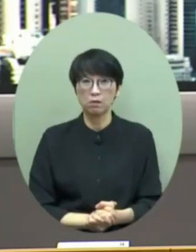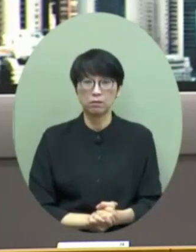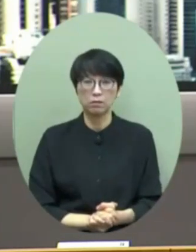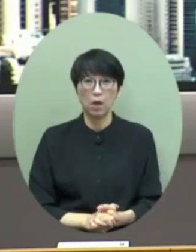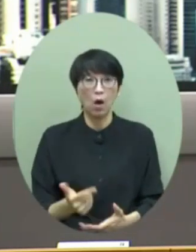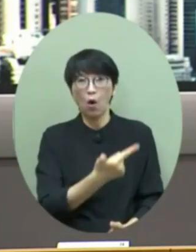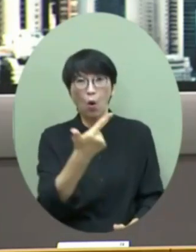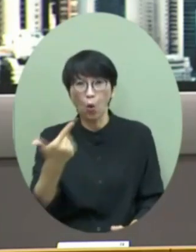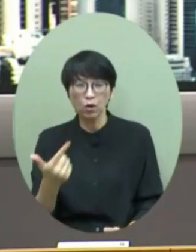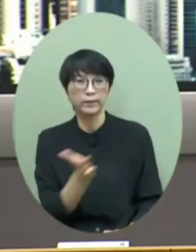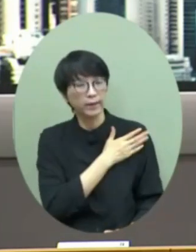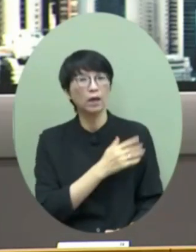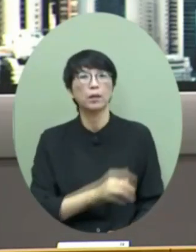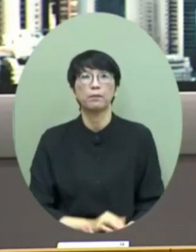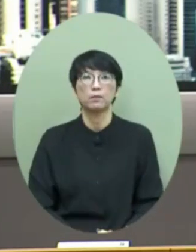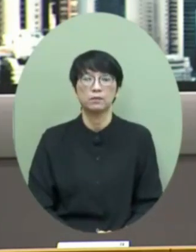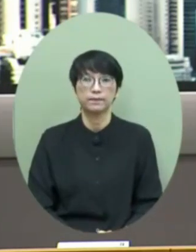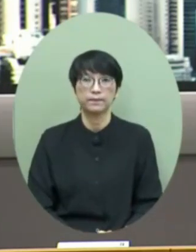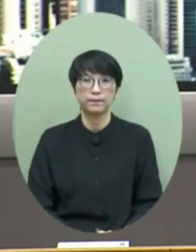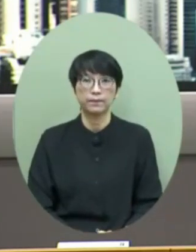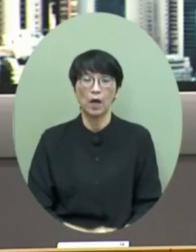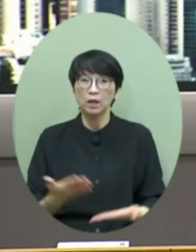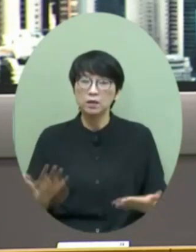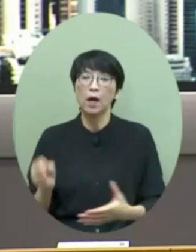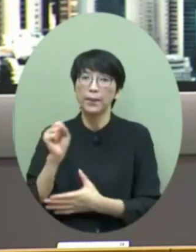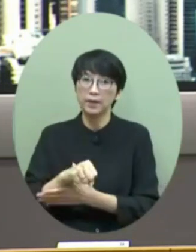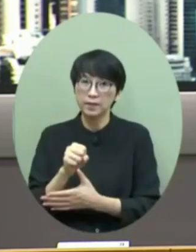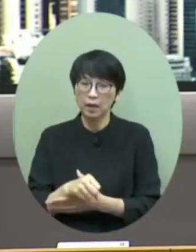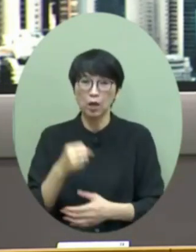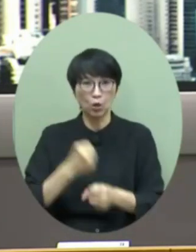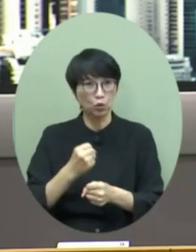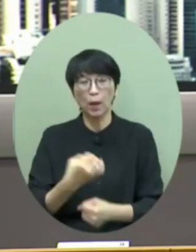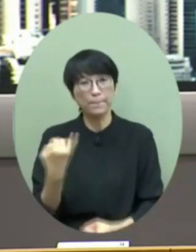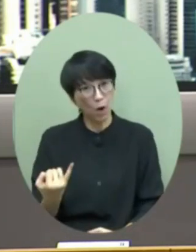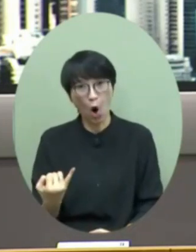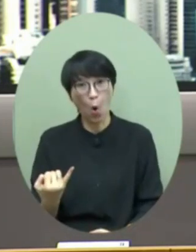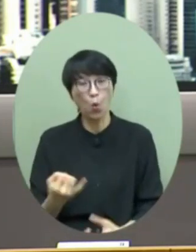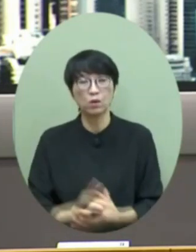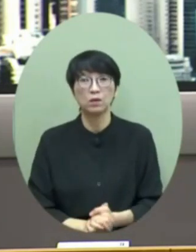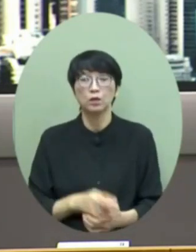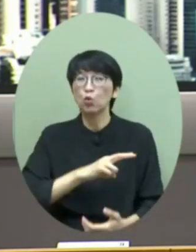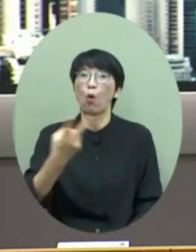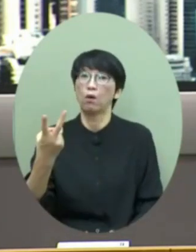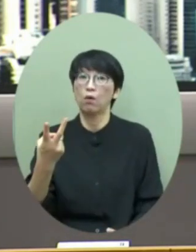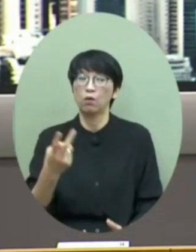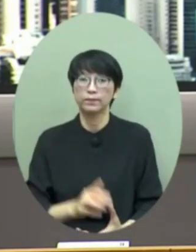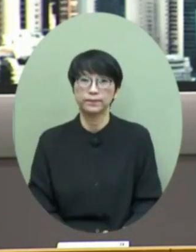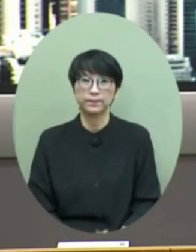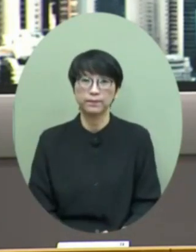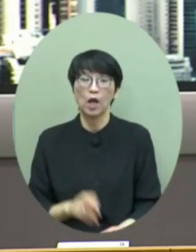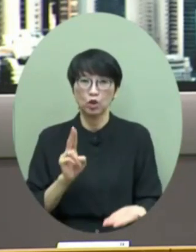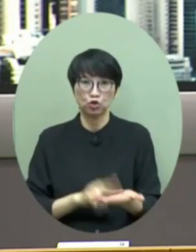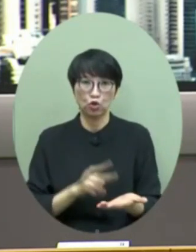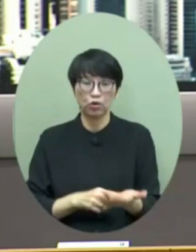I said already that there's a problem with what's going on in Hong Kong, and you say I said so. Yes, it's